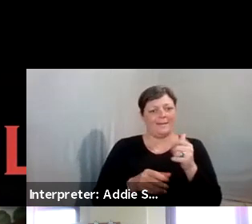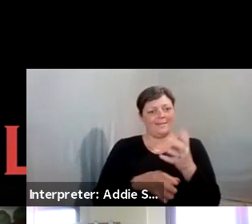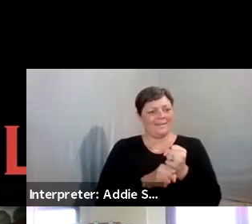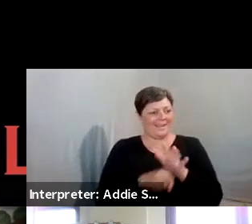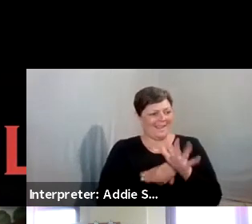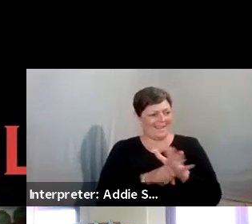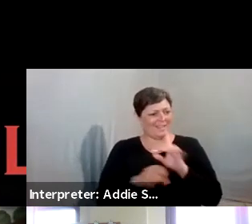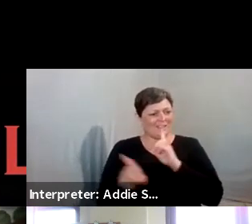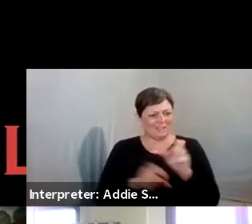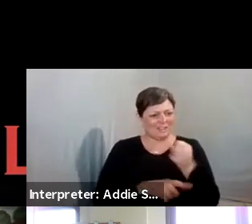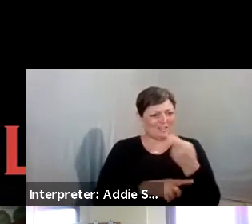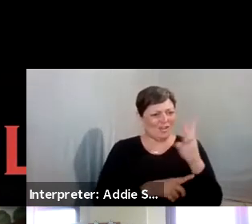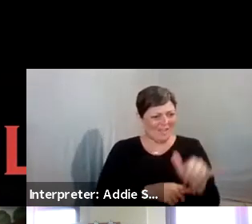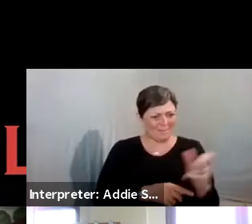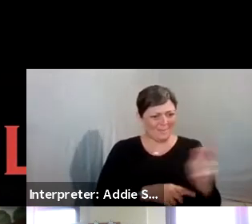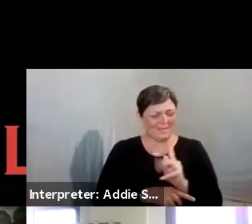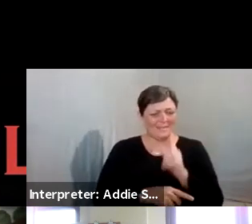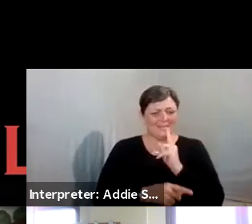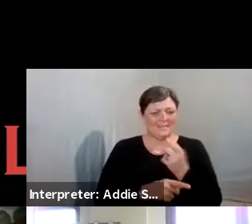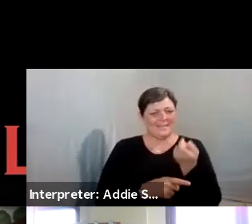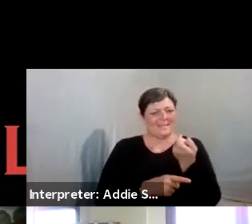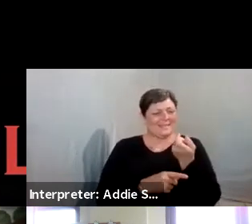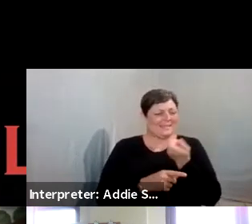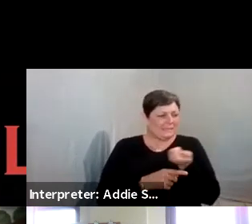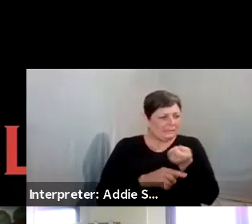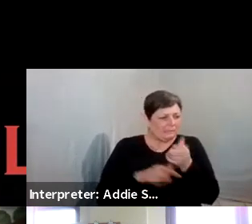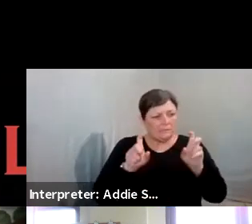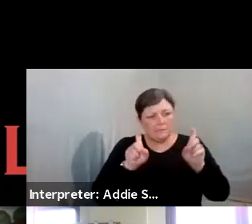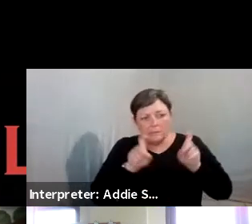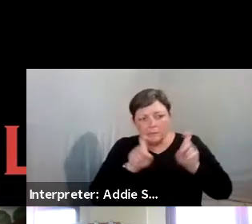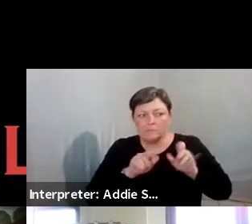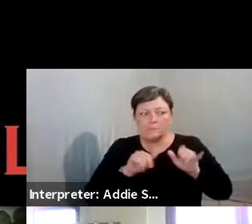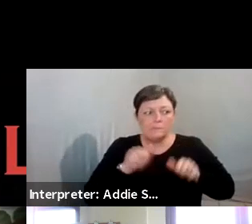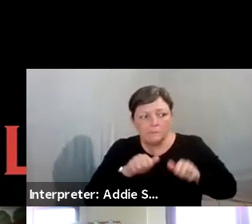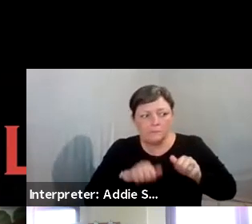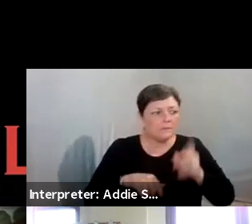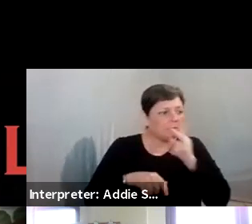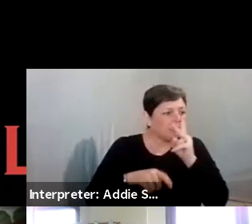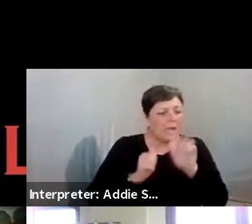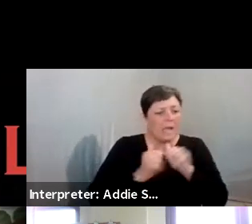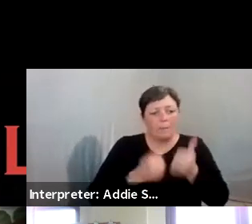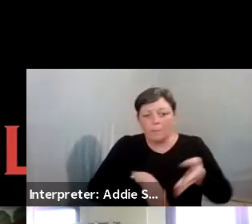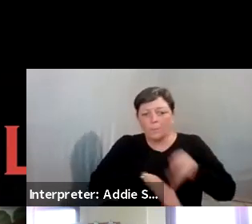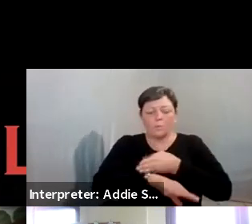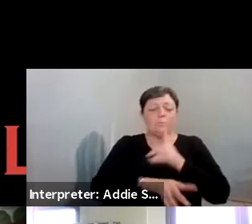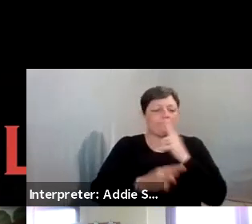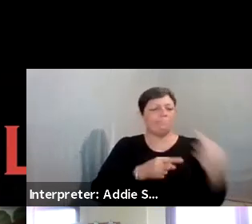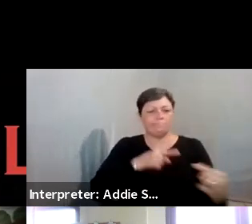to. So it's this incremental little testing the water, see what works, see how you can improve. And it is a